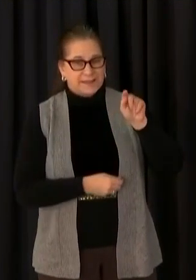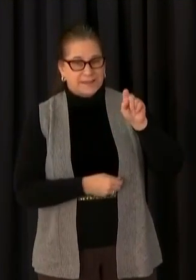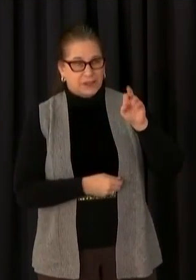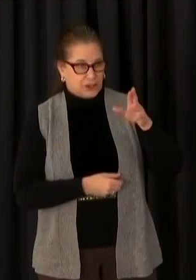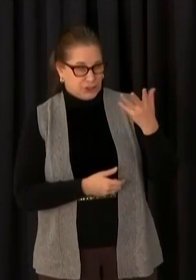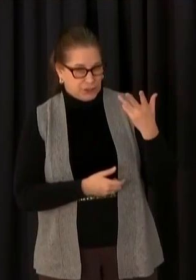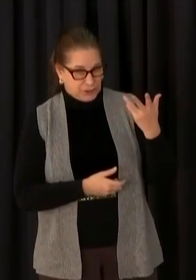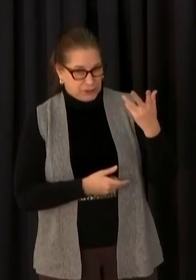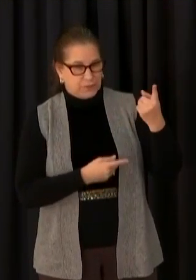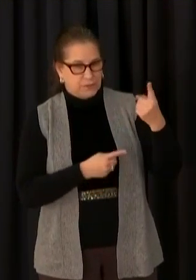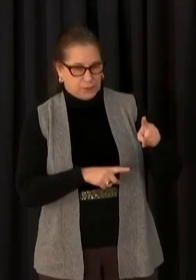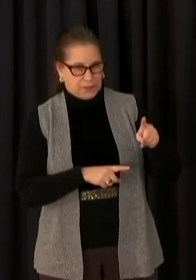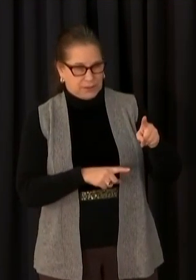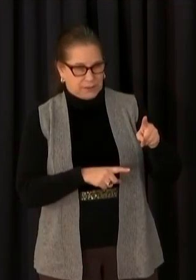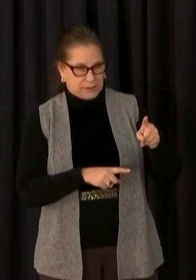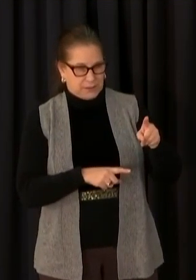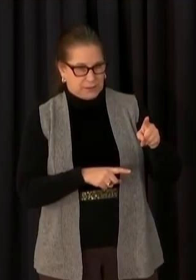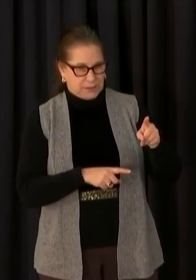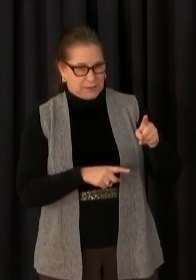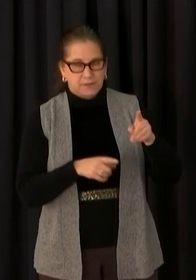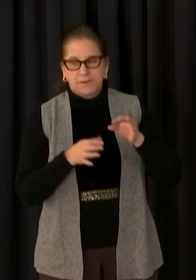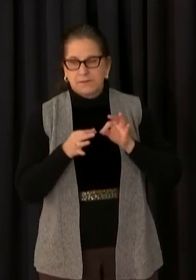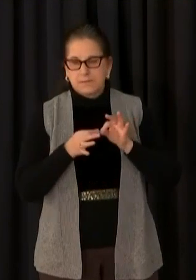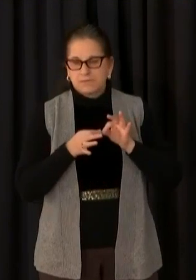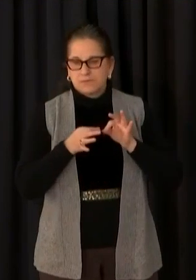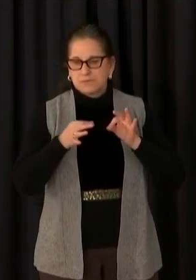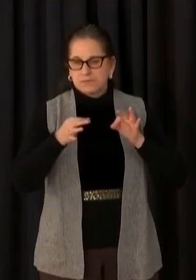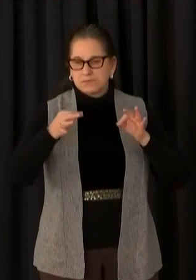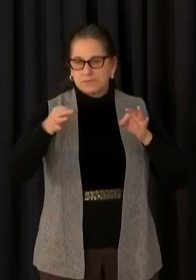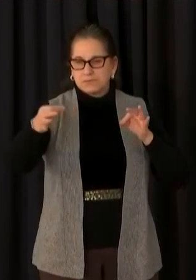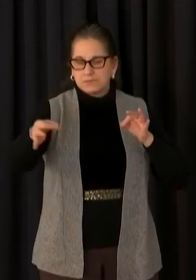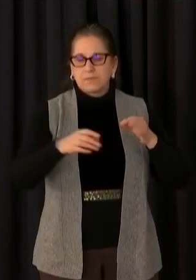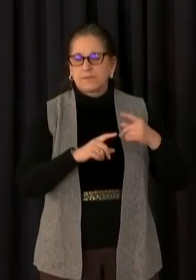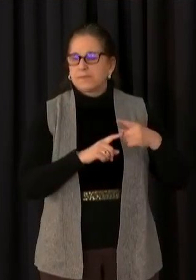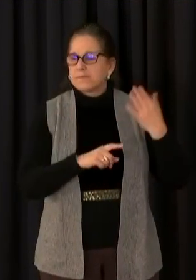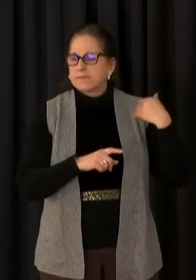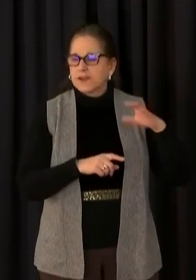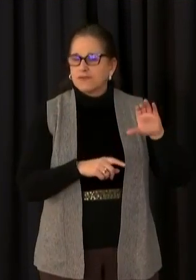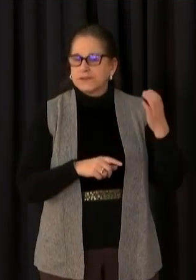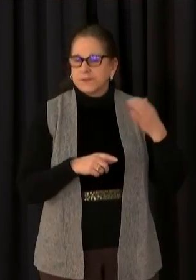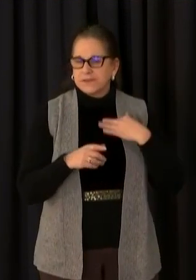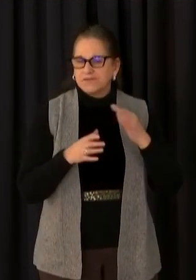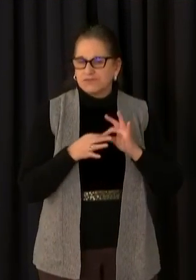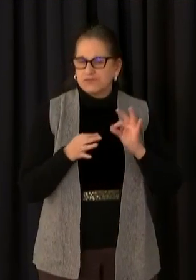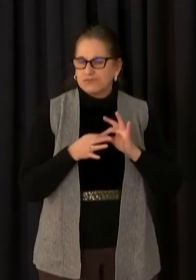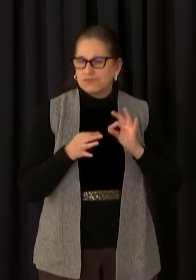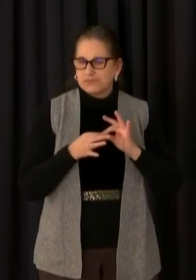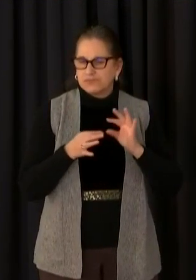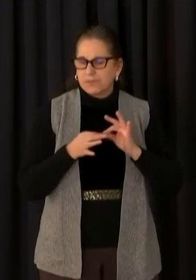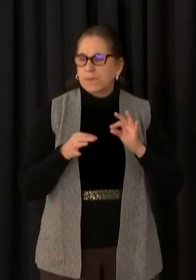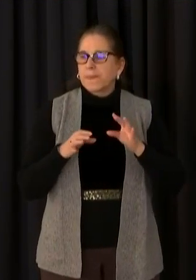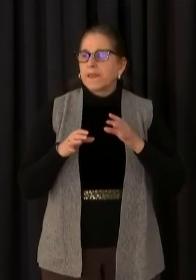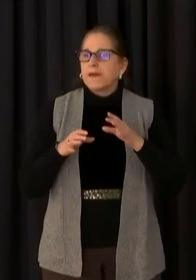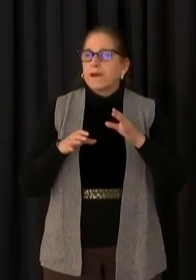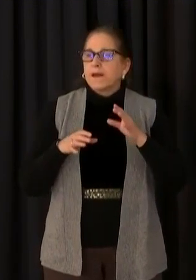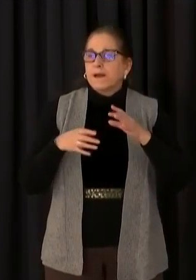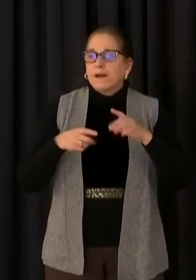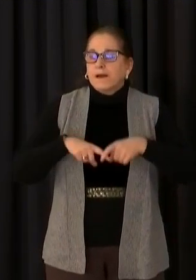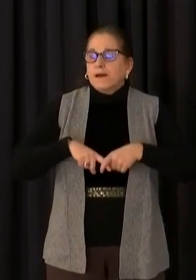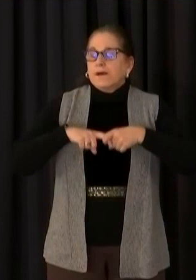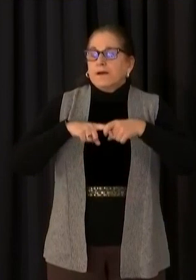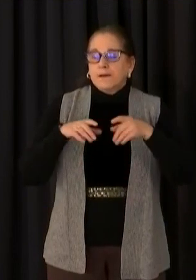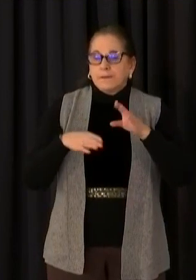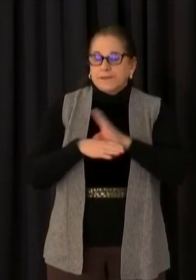pause that we announced just before the Christmas holiday, or I called it the holiday pause, and this